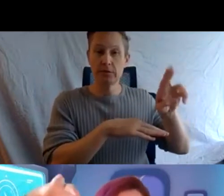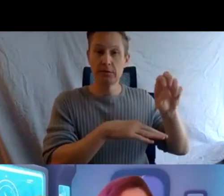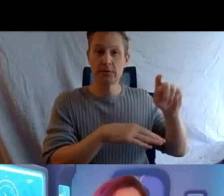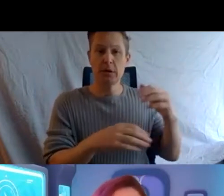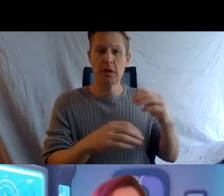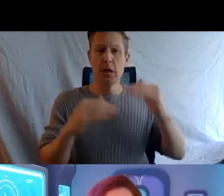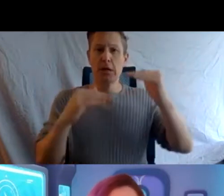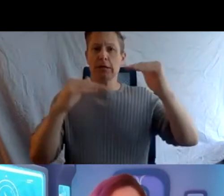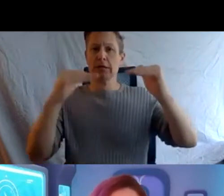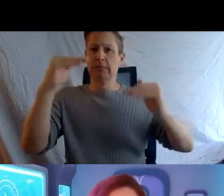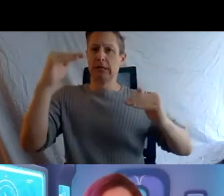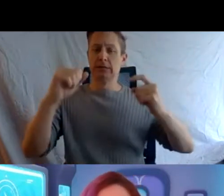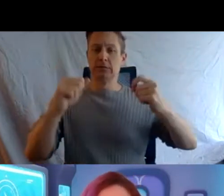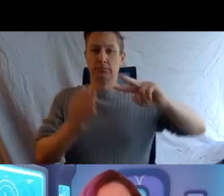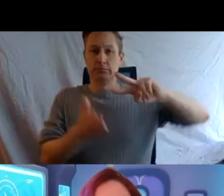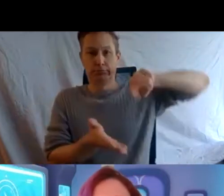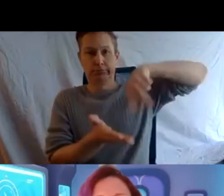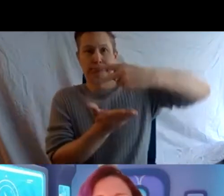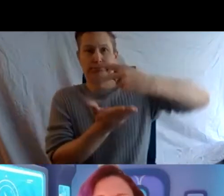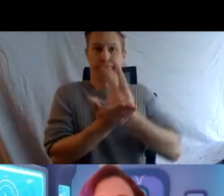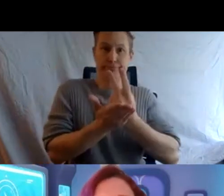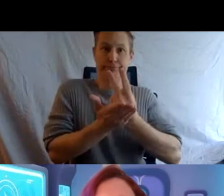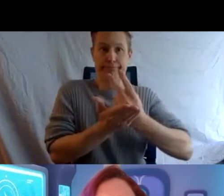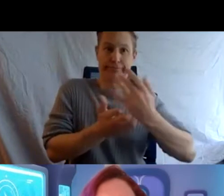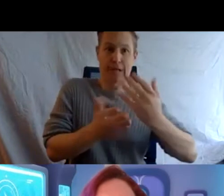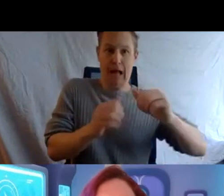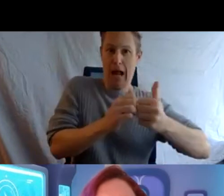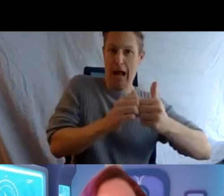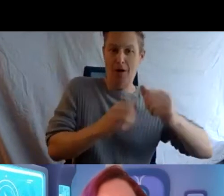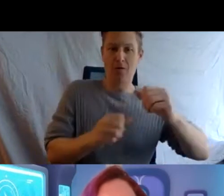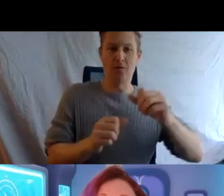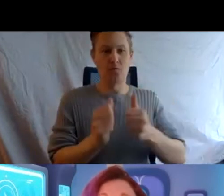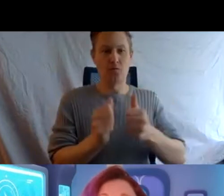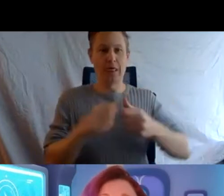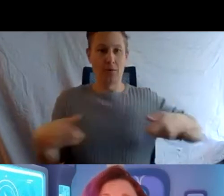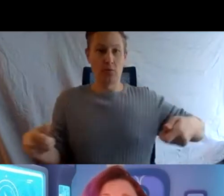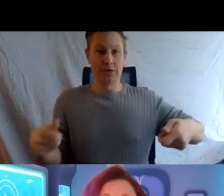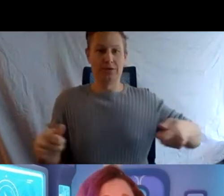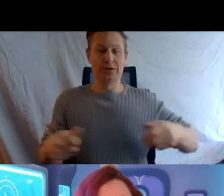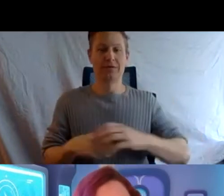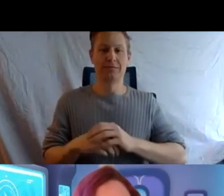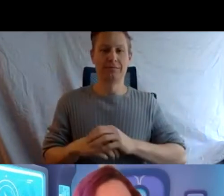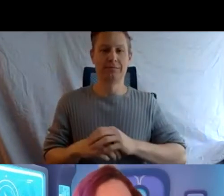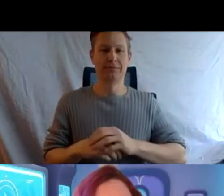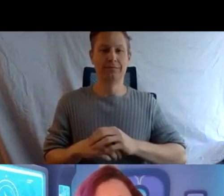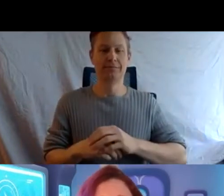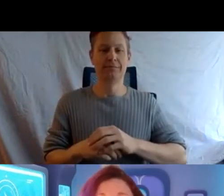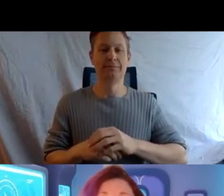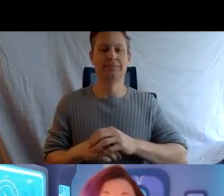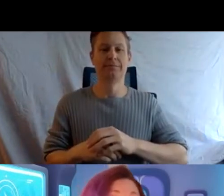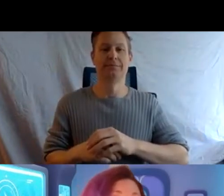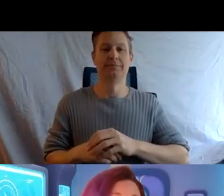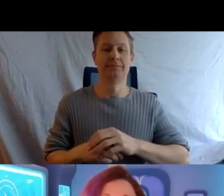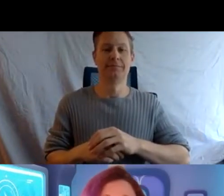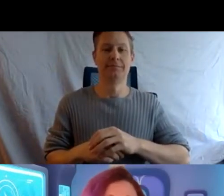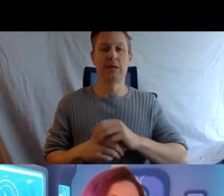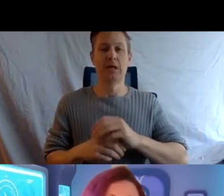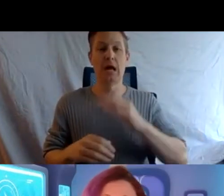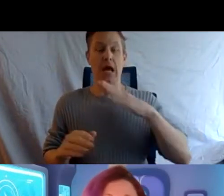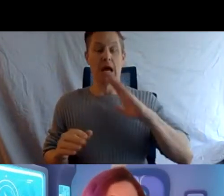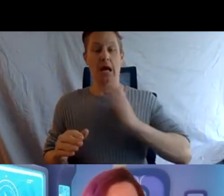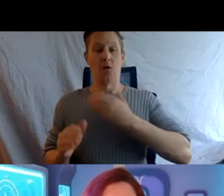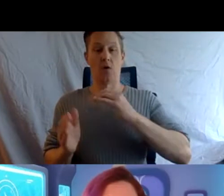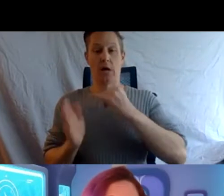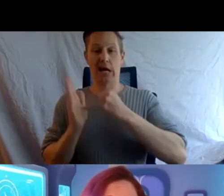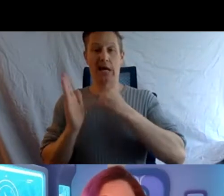on your hand when you do these things, this kind of thing. And I think our animation directors, I think they did a lot of research